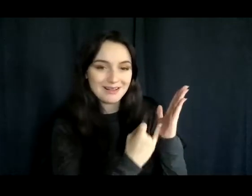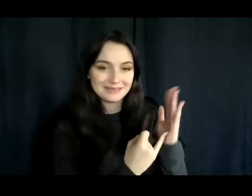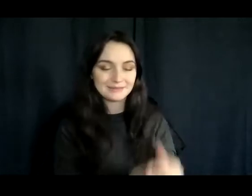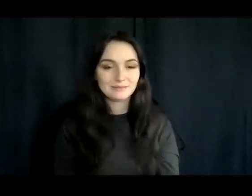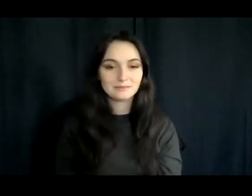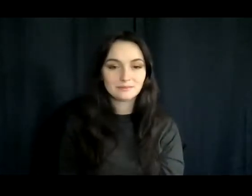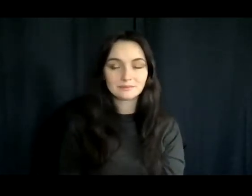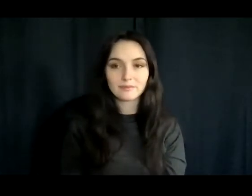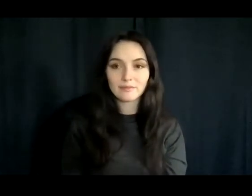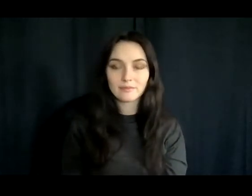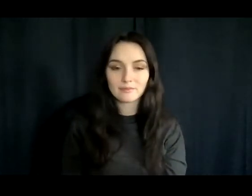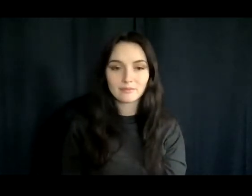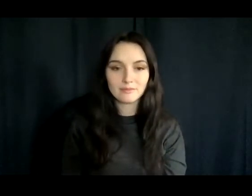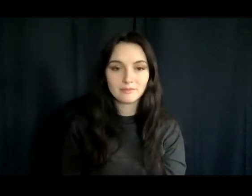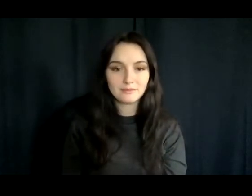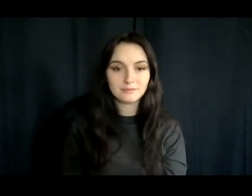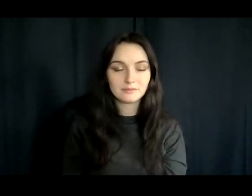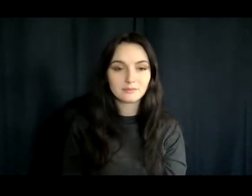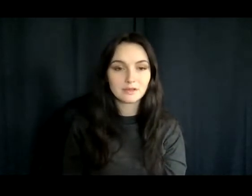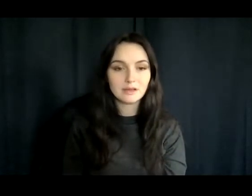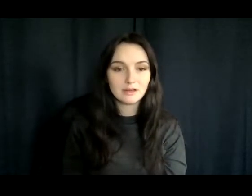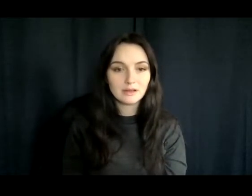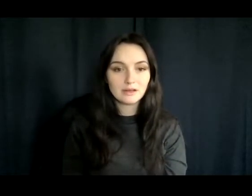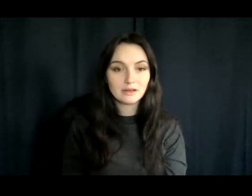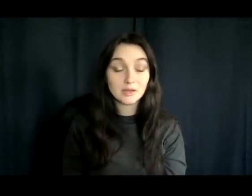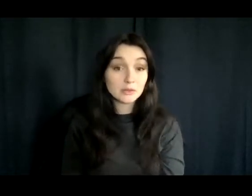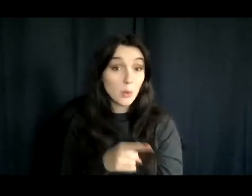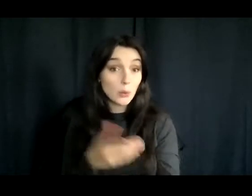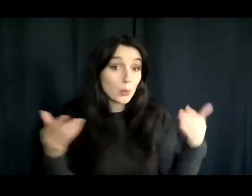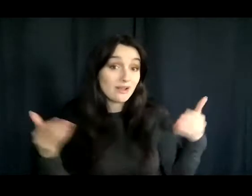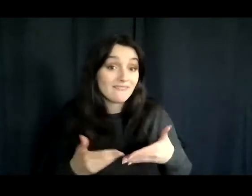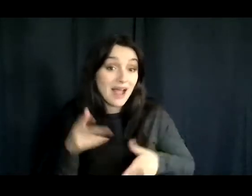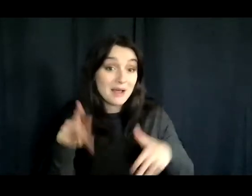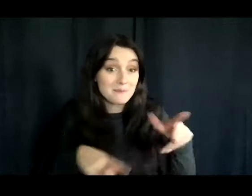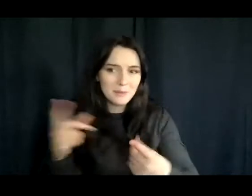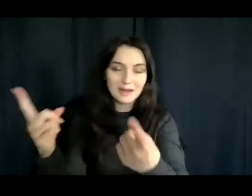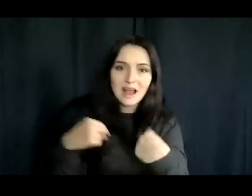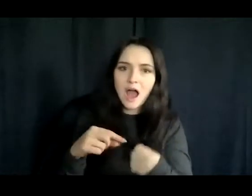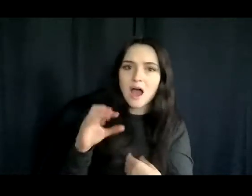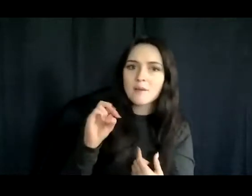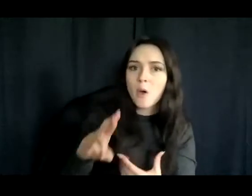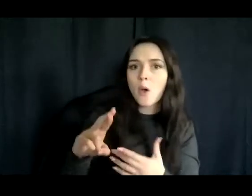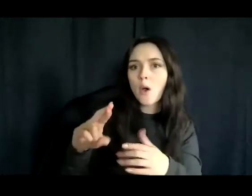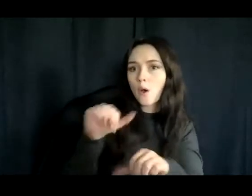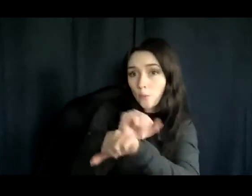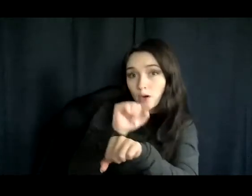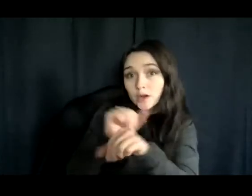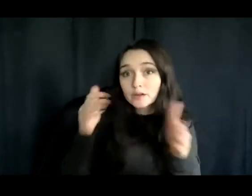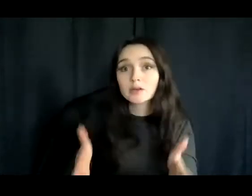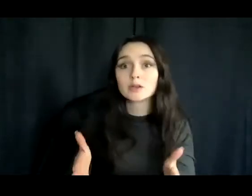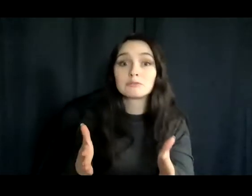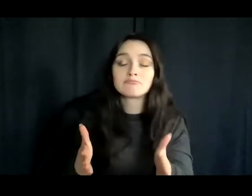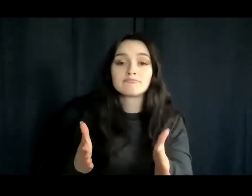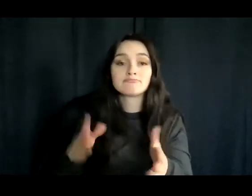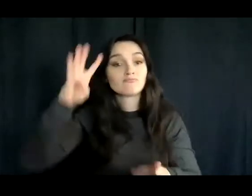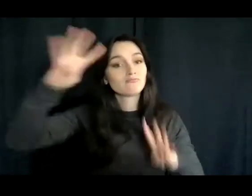This is cool. So did you just invite people to come in and create this, or was it employees who came up with this? We had a